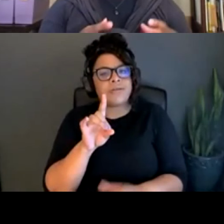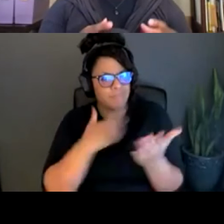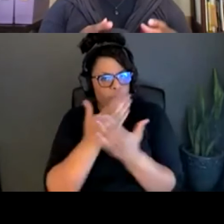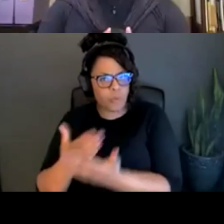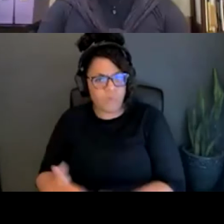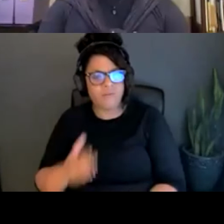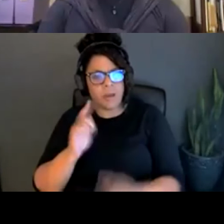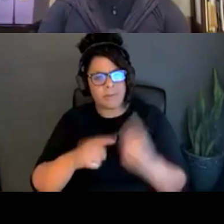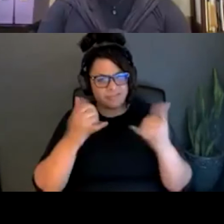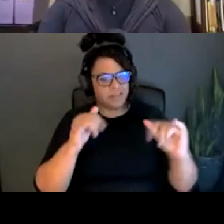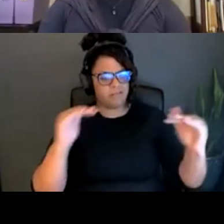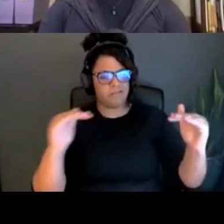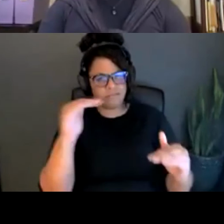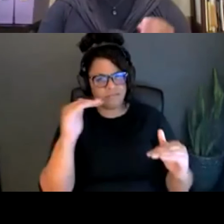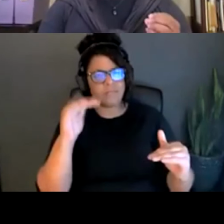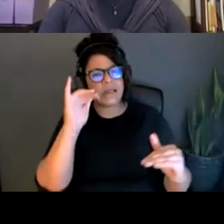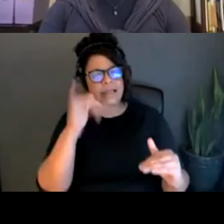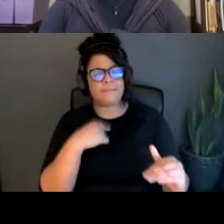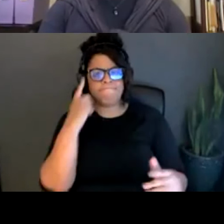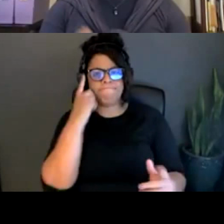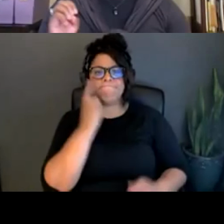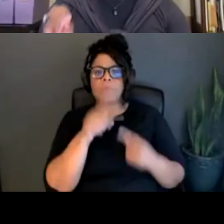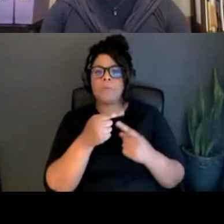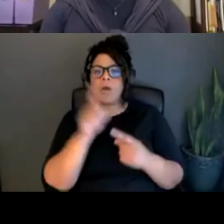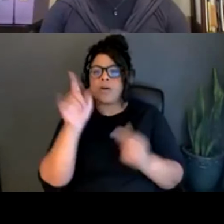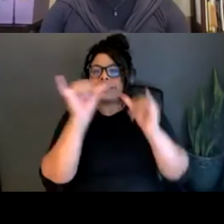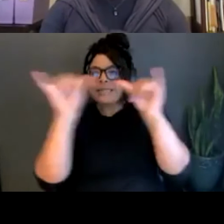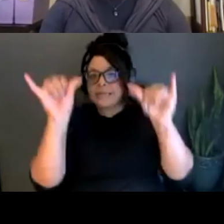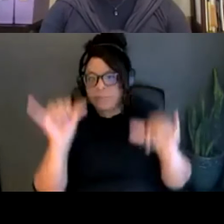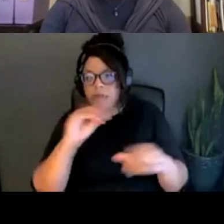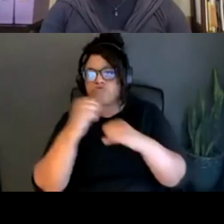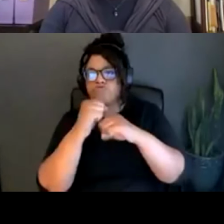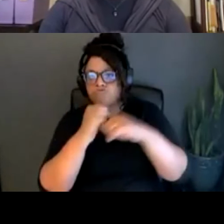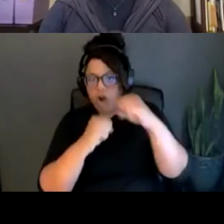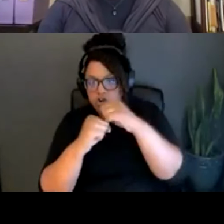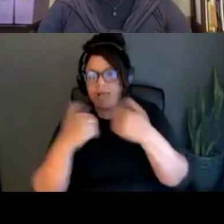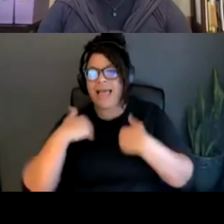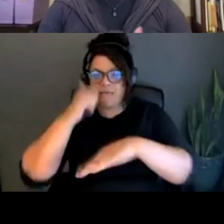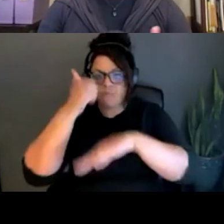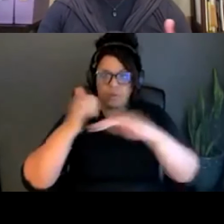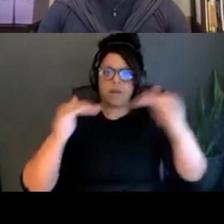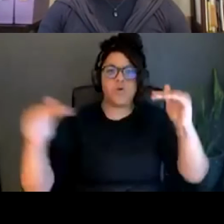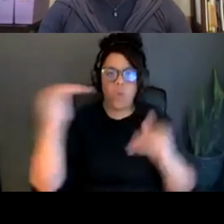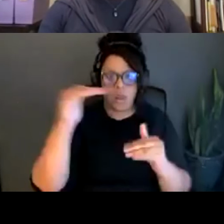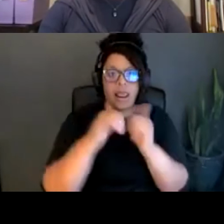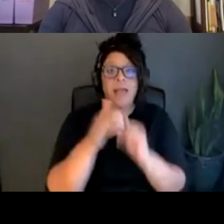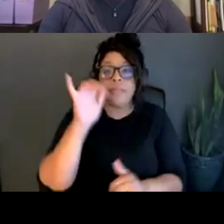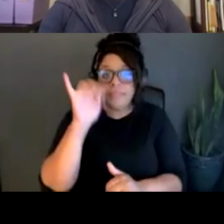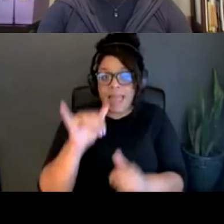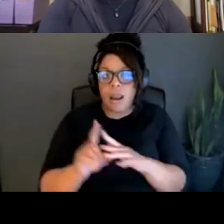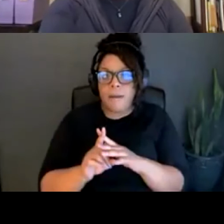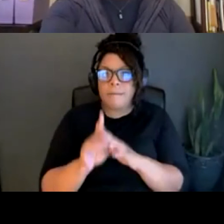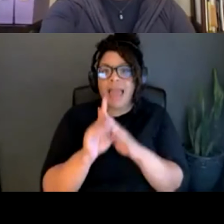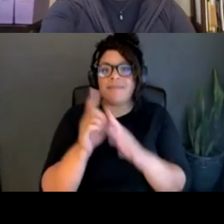real problem of thinking more deeply about systemic and structural inequalities and how they manifest